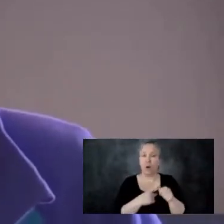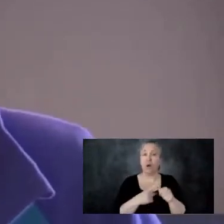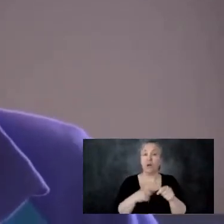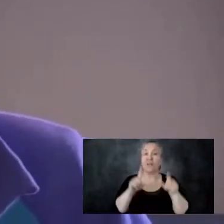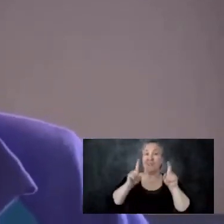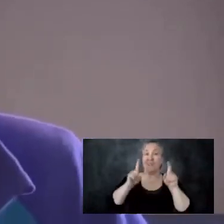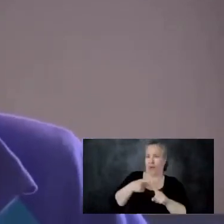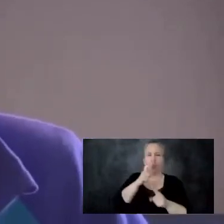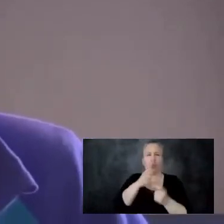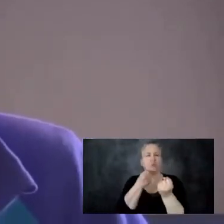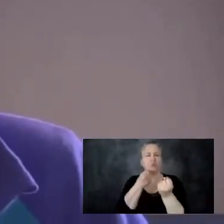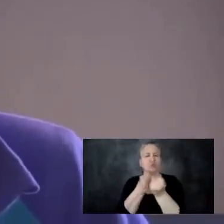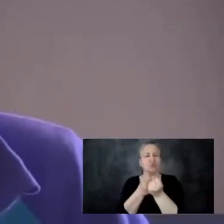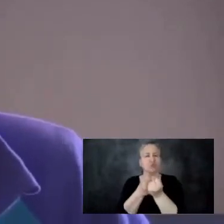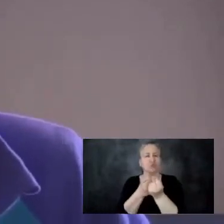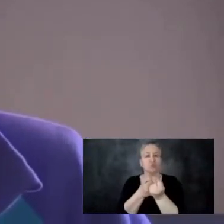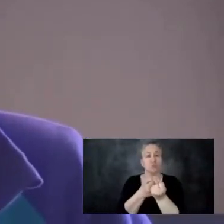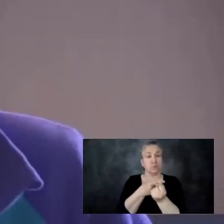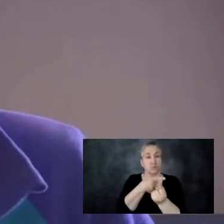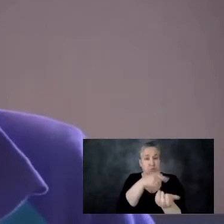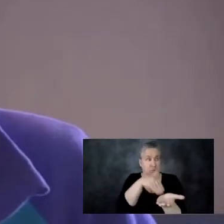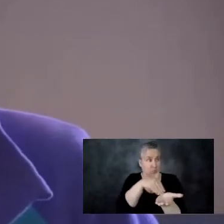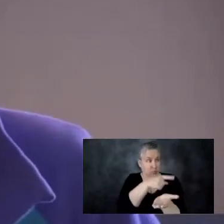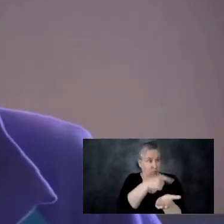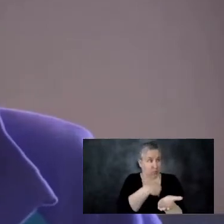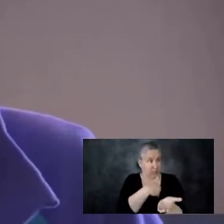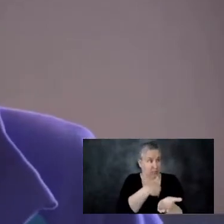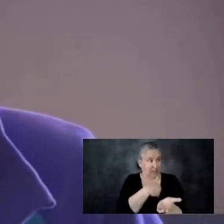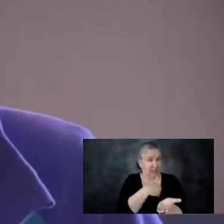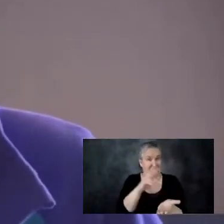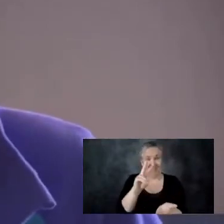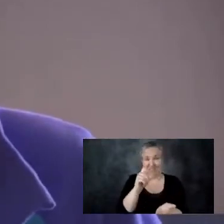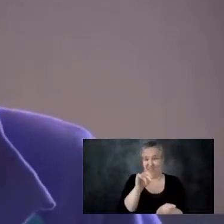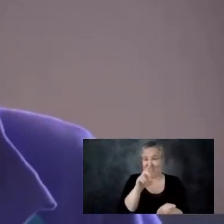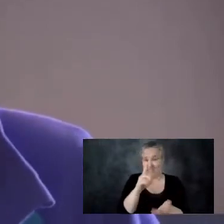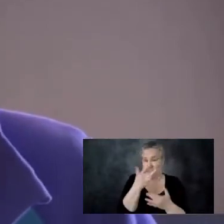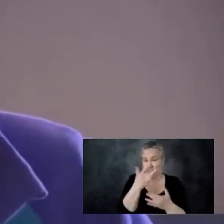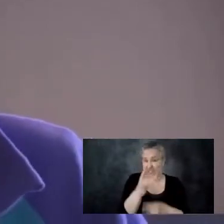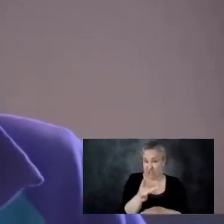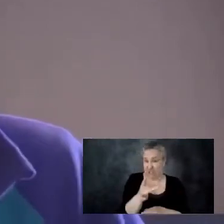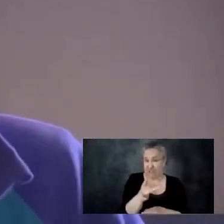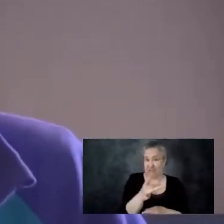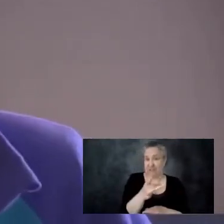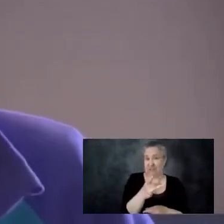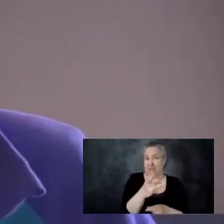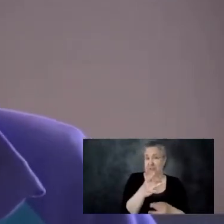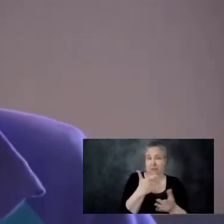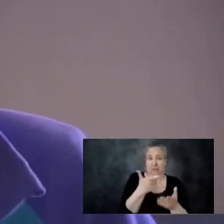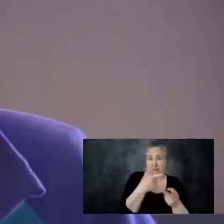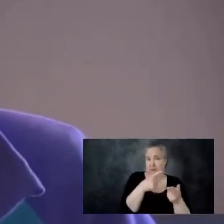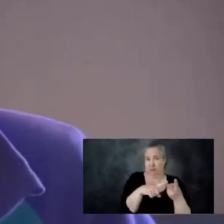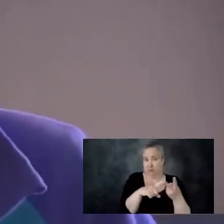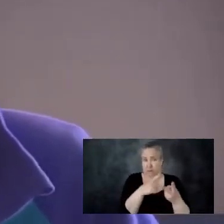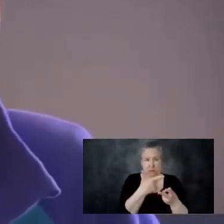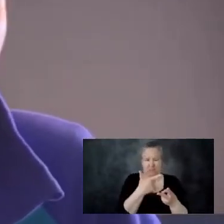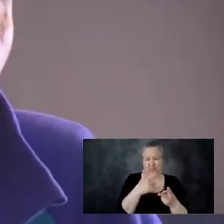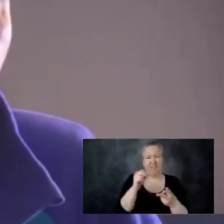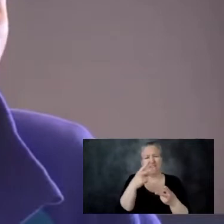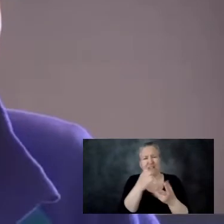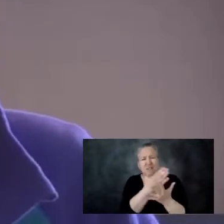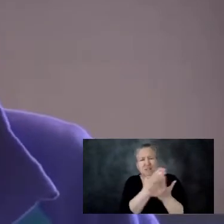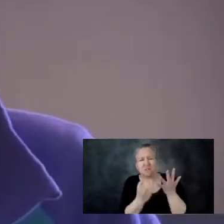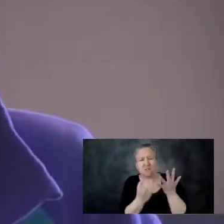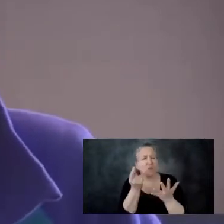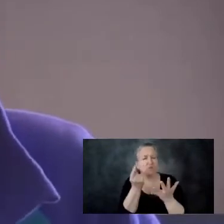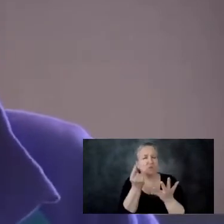trial? Does the physician have any vested interest in this clinical trial? What is the phase of the trial? Is this an